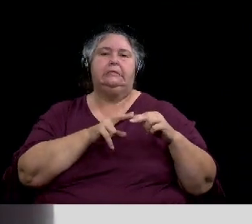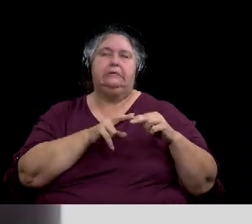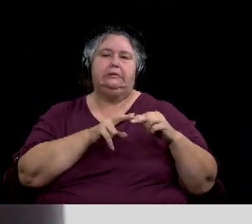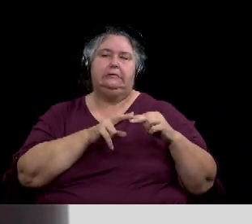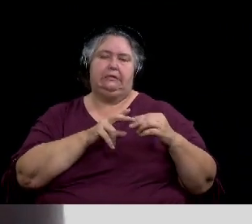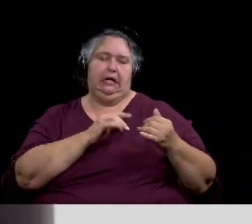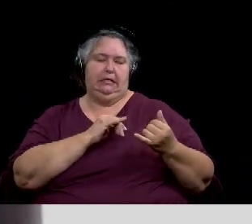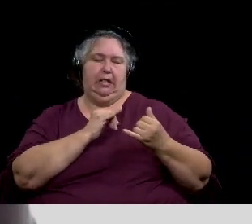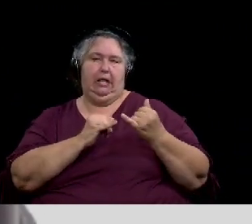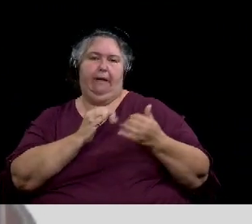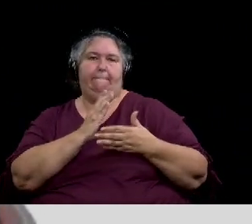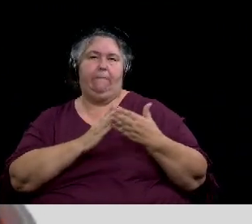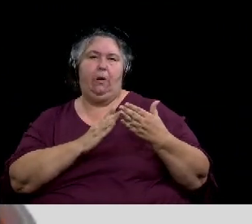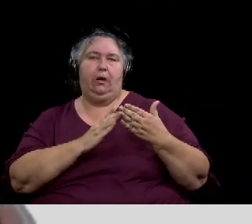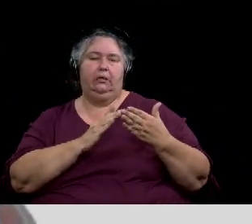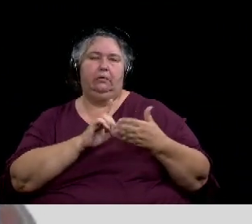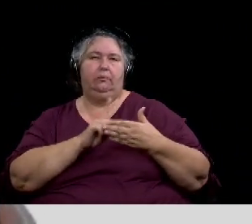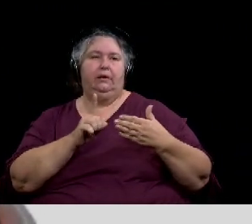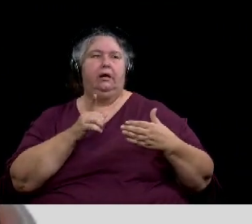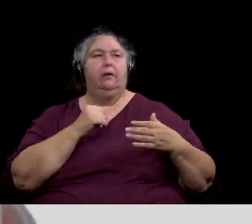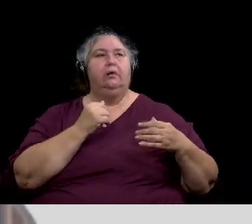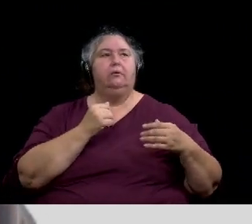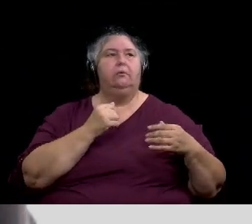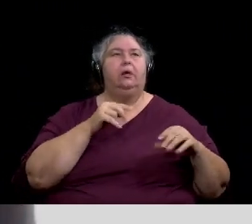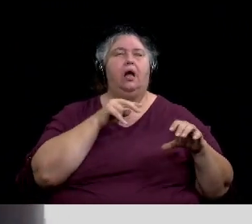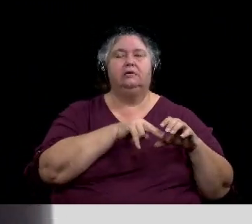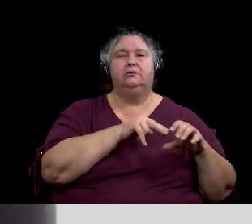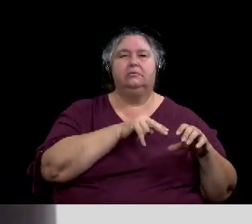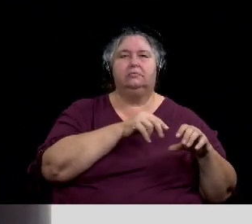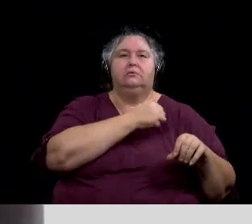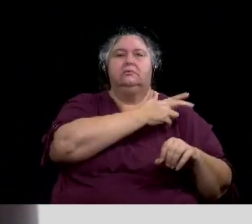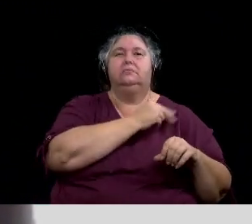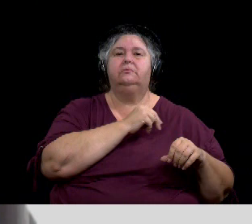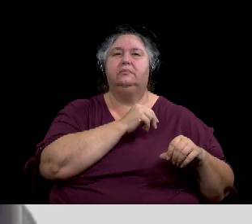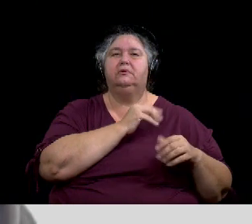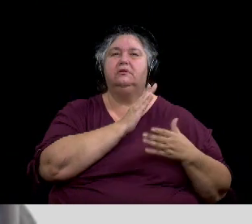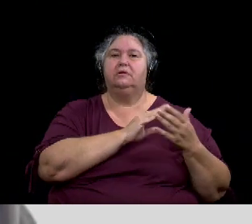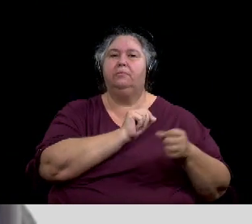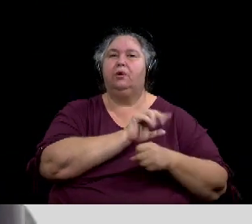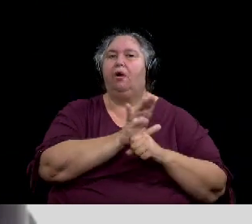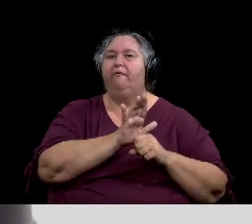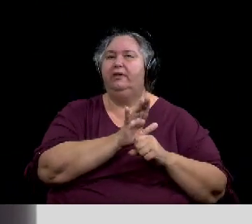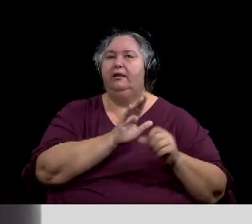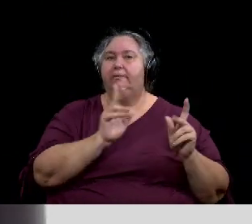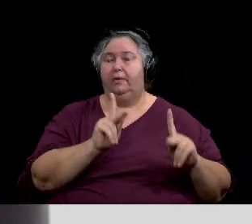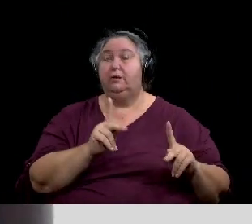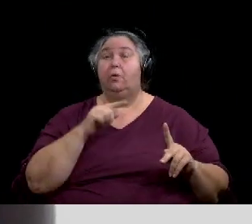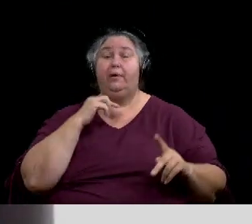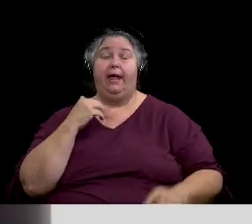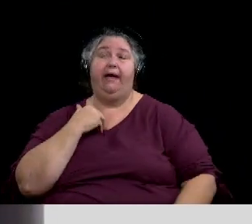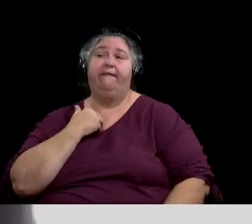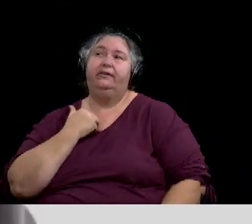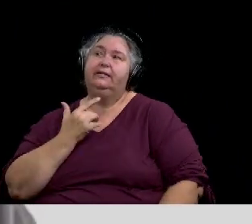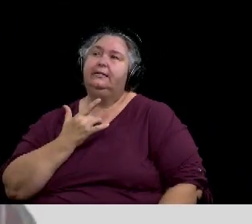week in hospitalized COVID patients. We continue to have a census that consists of about 13